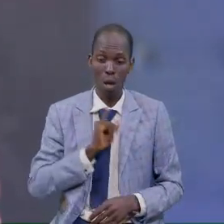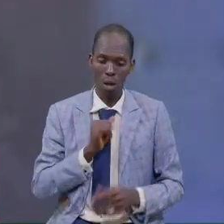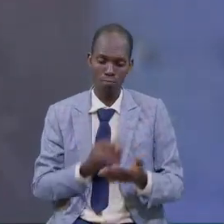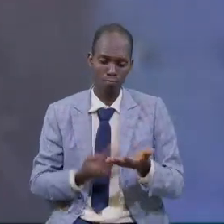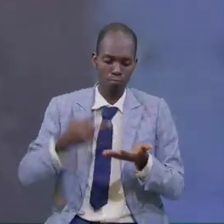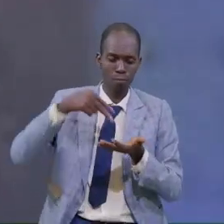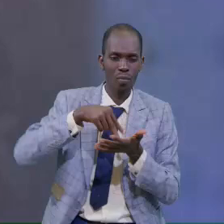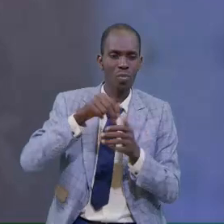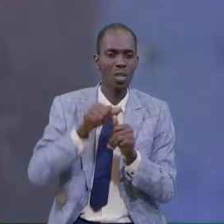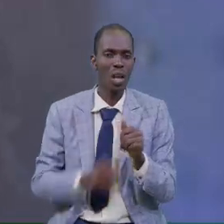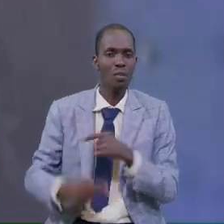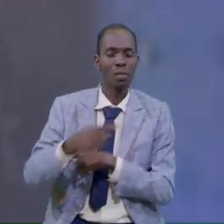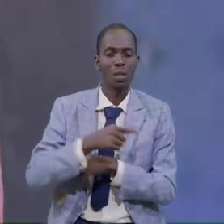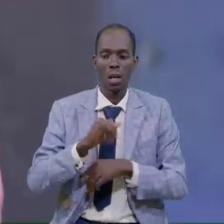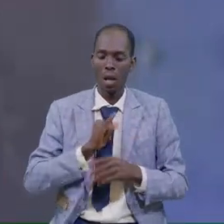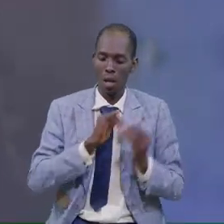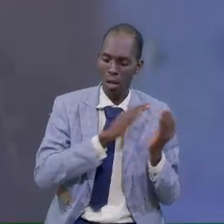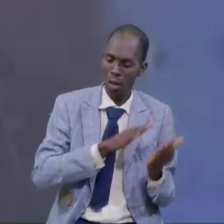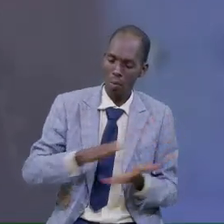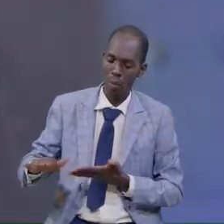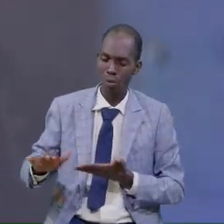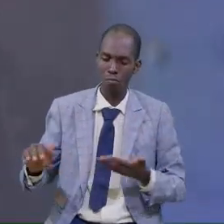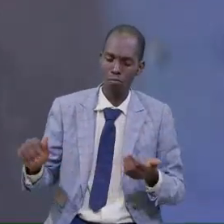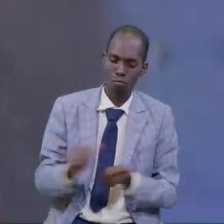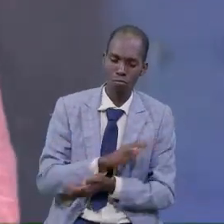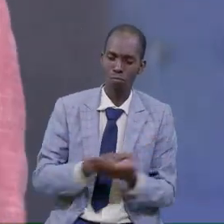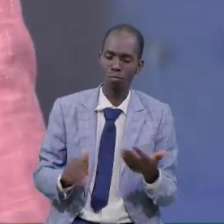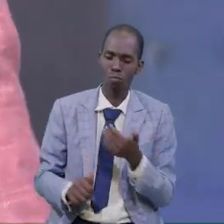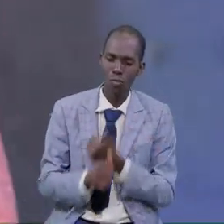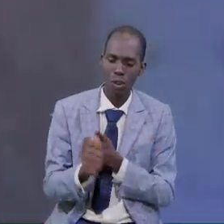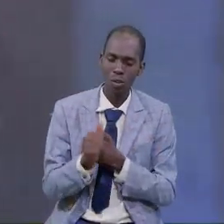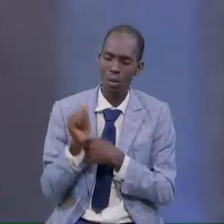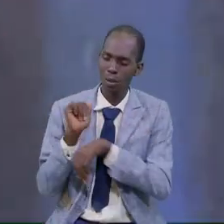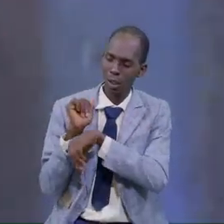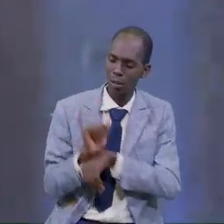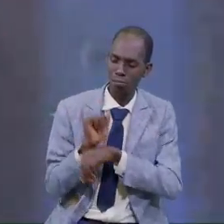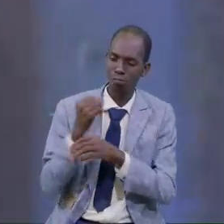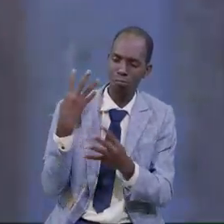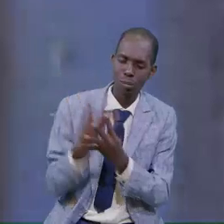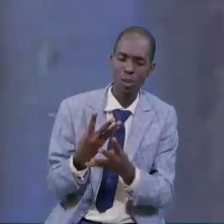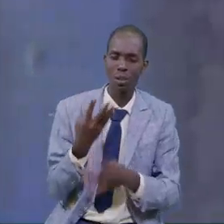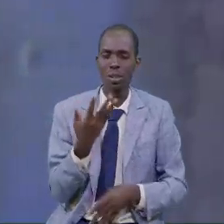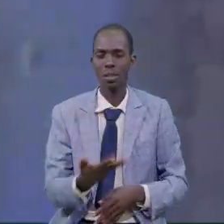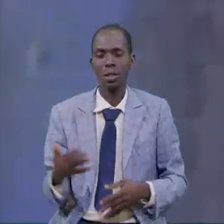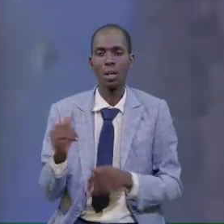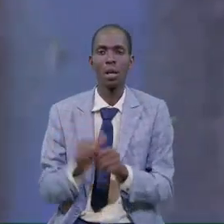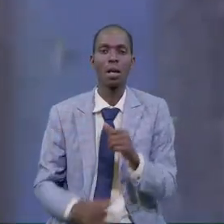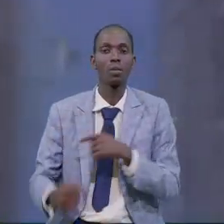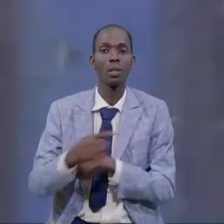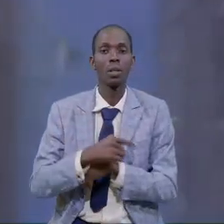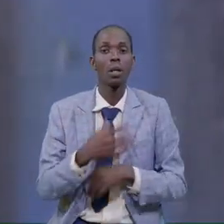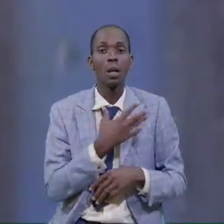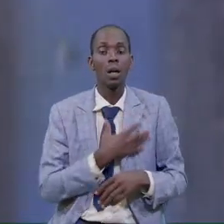I abandon ruinous, imprisoning substance every day. And the sub-point